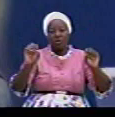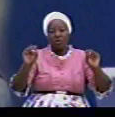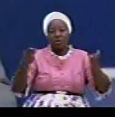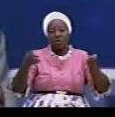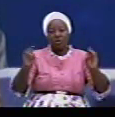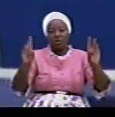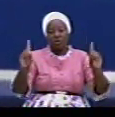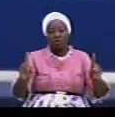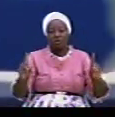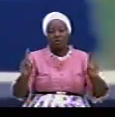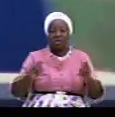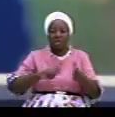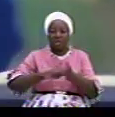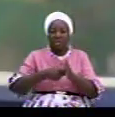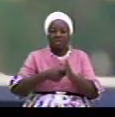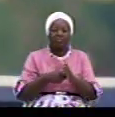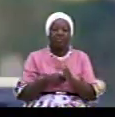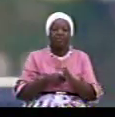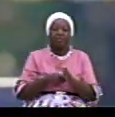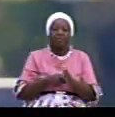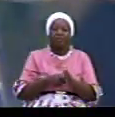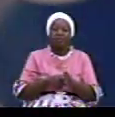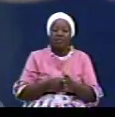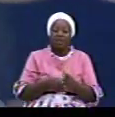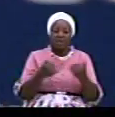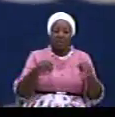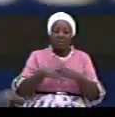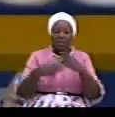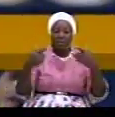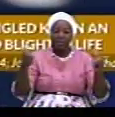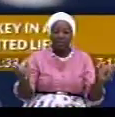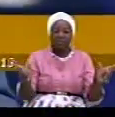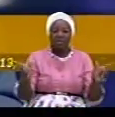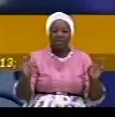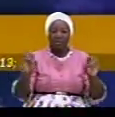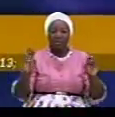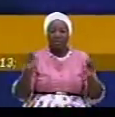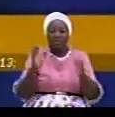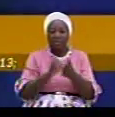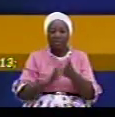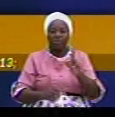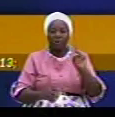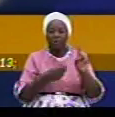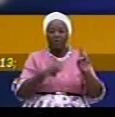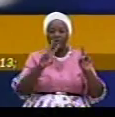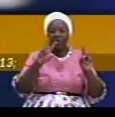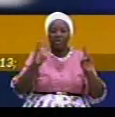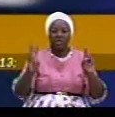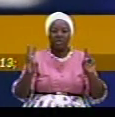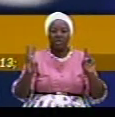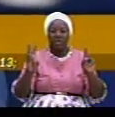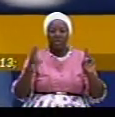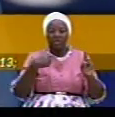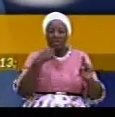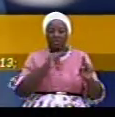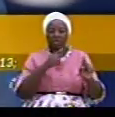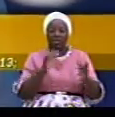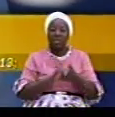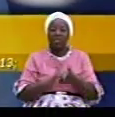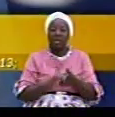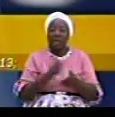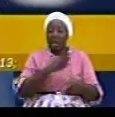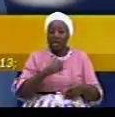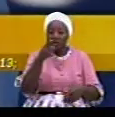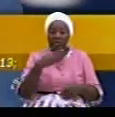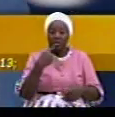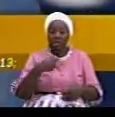at Genesis chapter 1, verse 26. It tells us there, and God said, let us make man in our